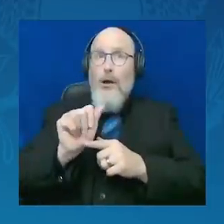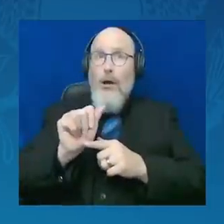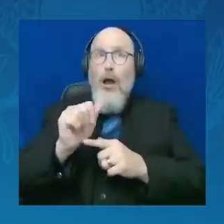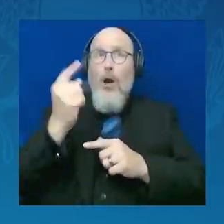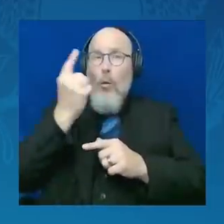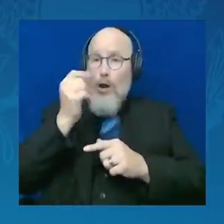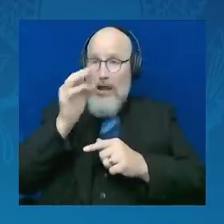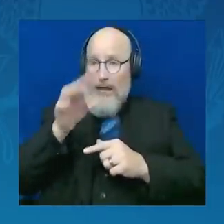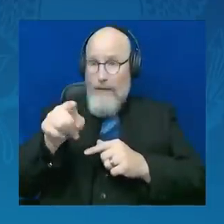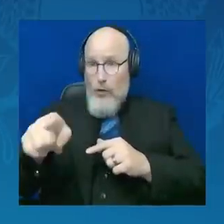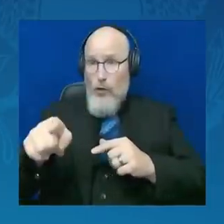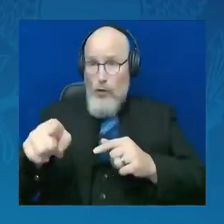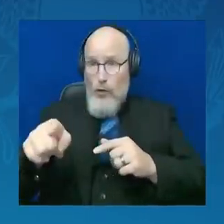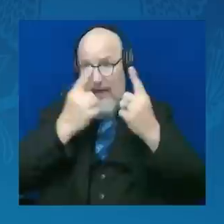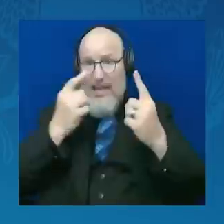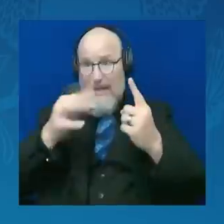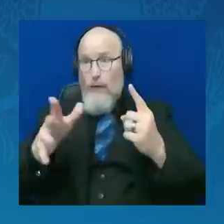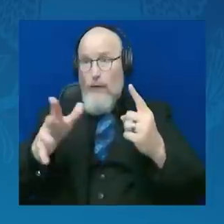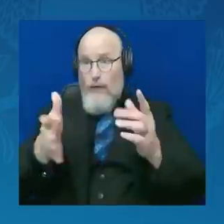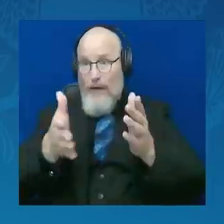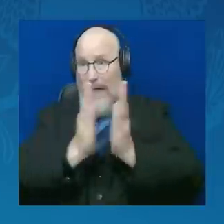refugees.